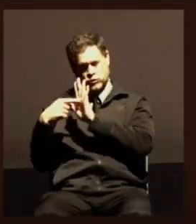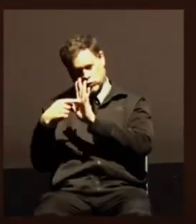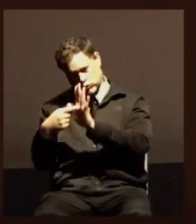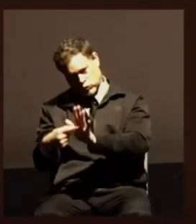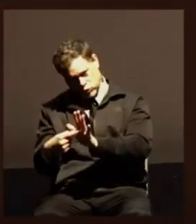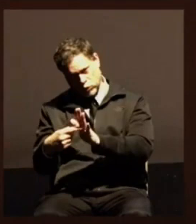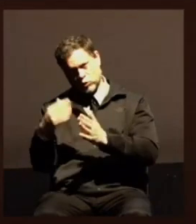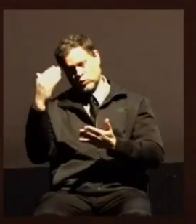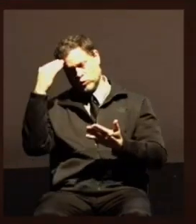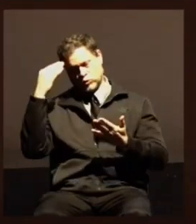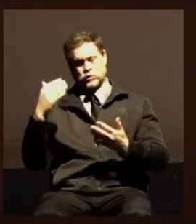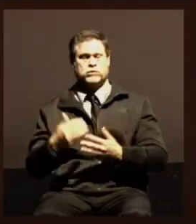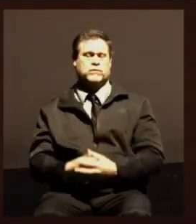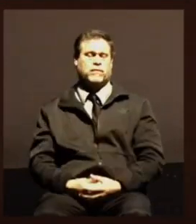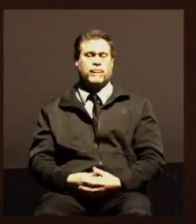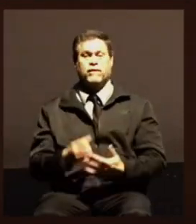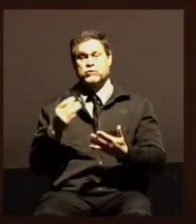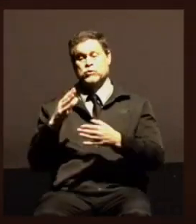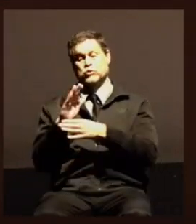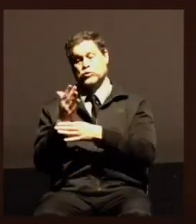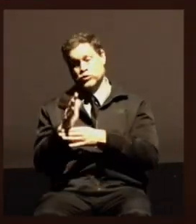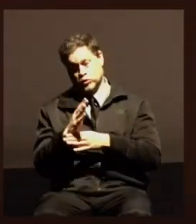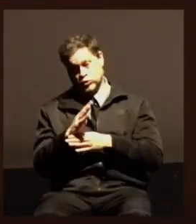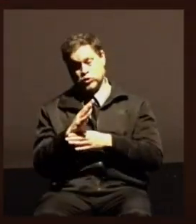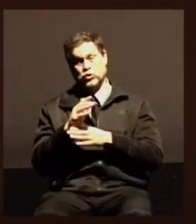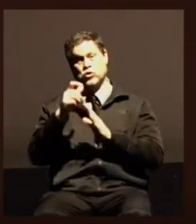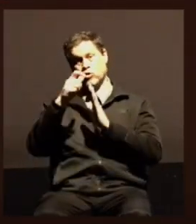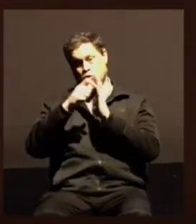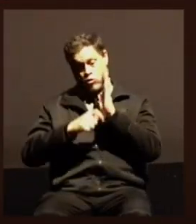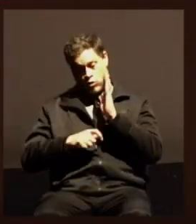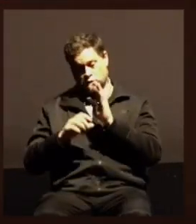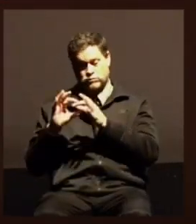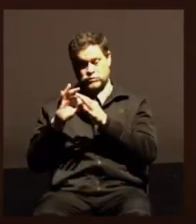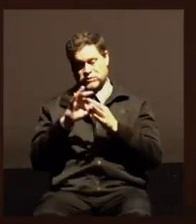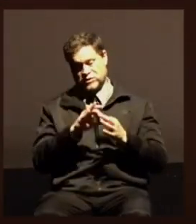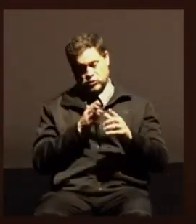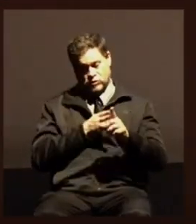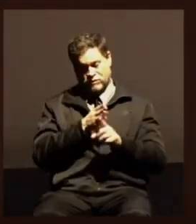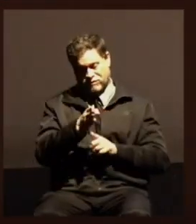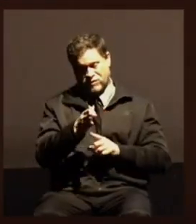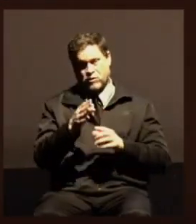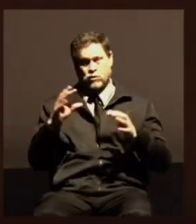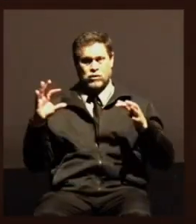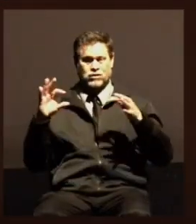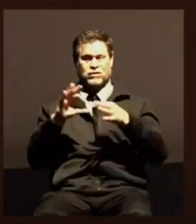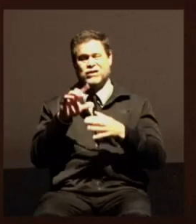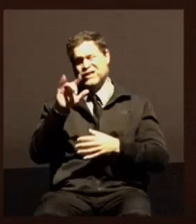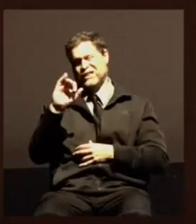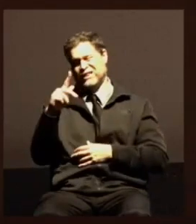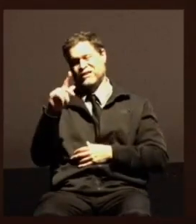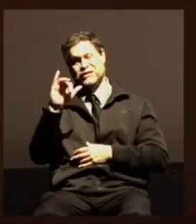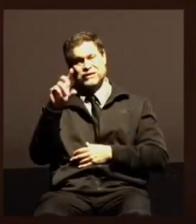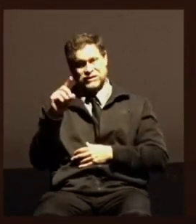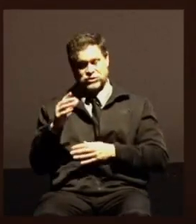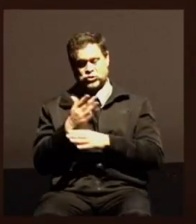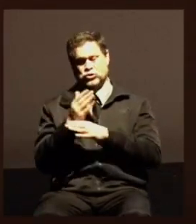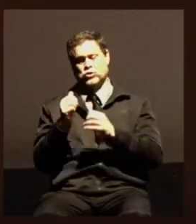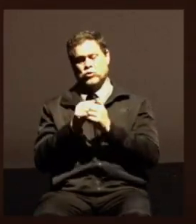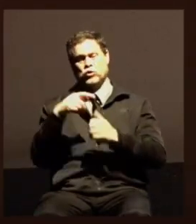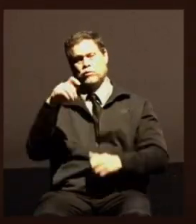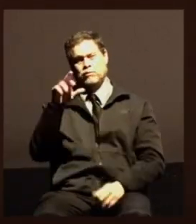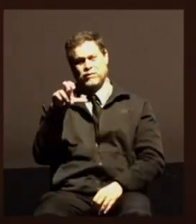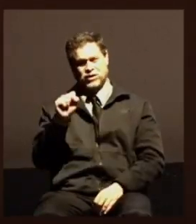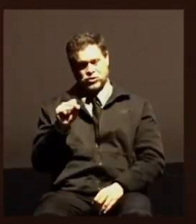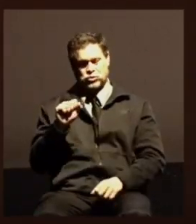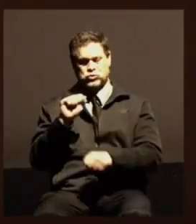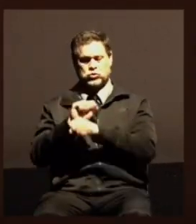that you know the Nunu as well. So share articles that are pertaining to your field on LinkedIn. Share it with your peers. Share it with your